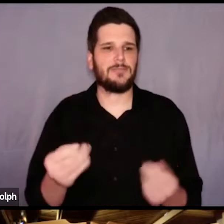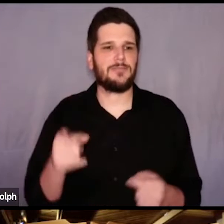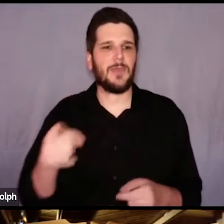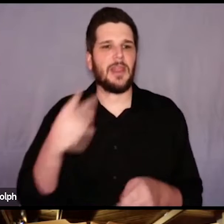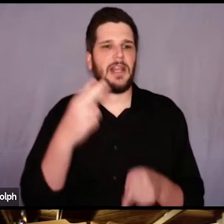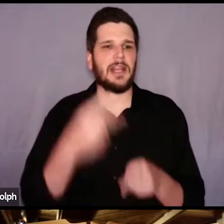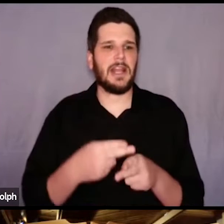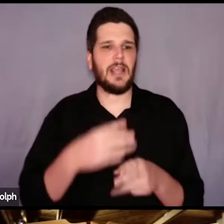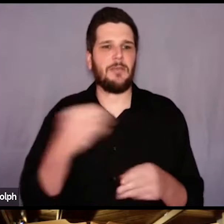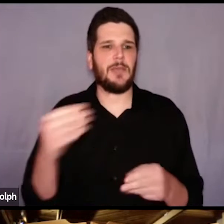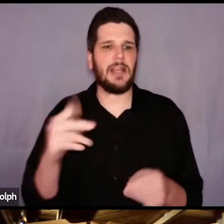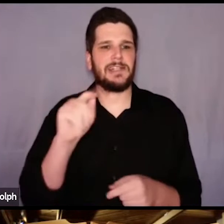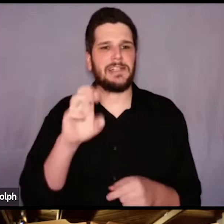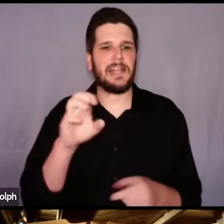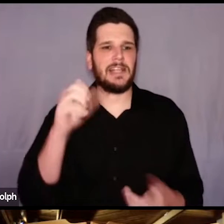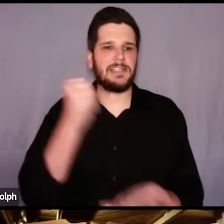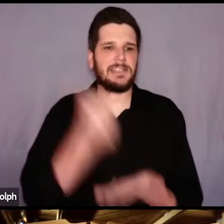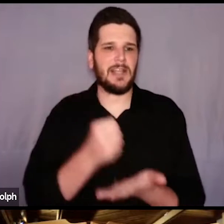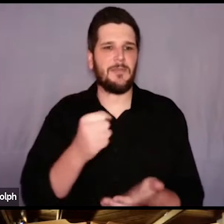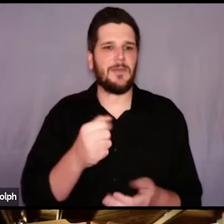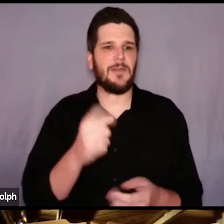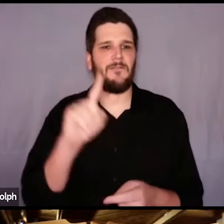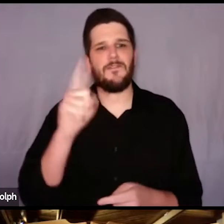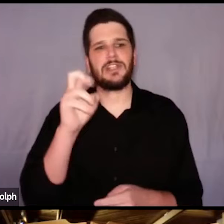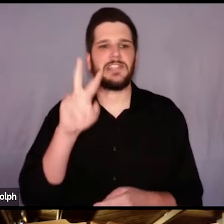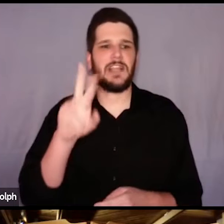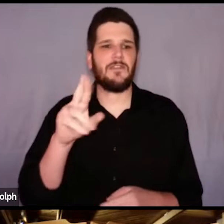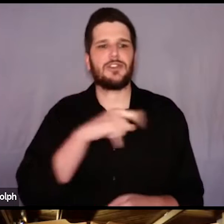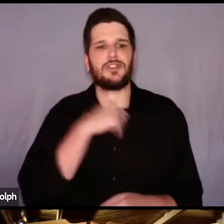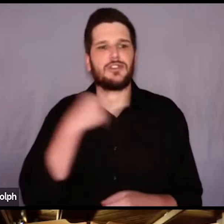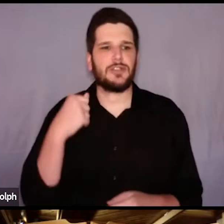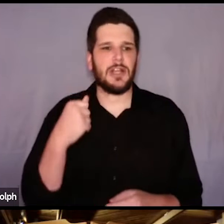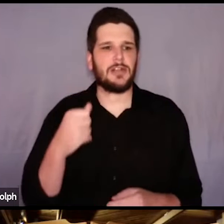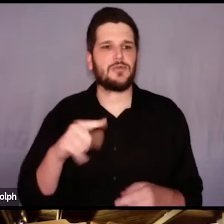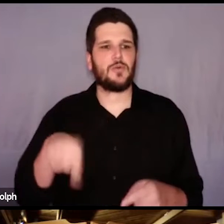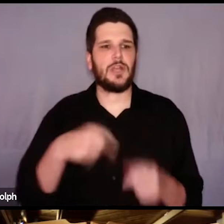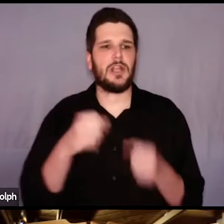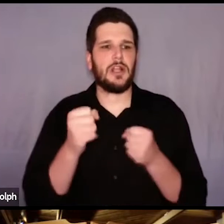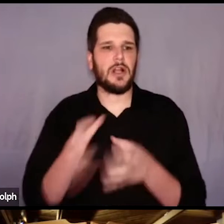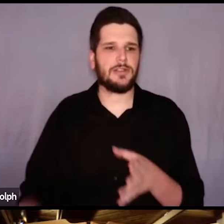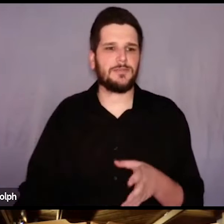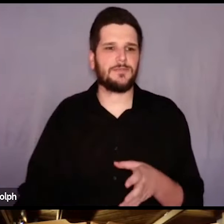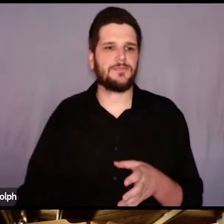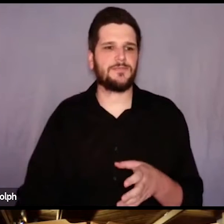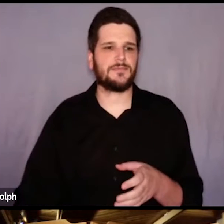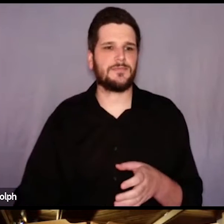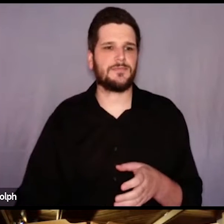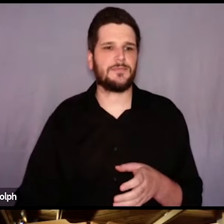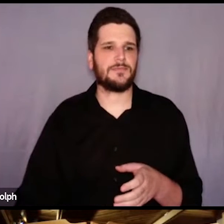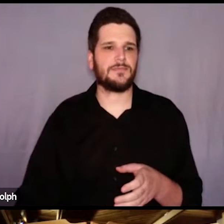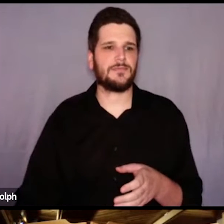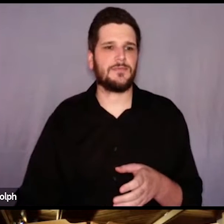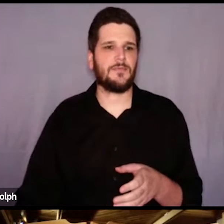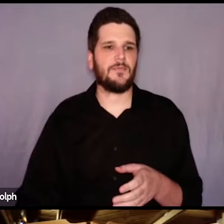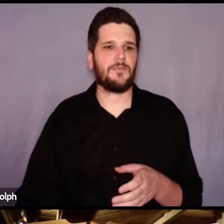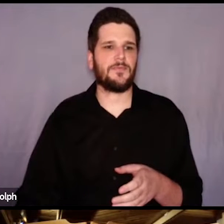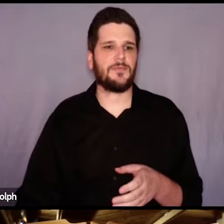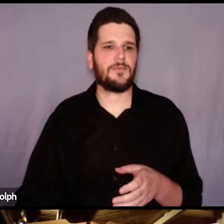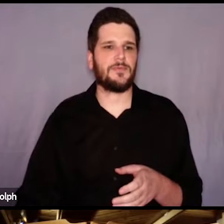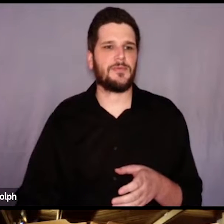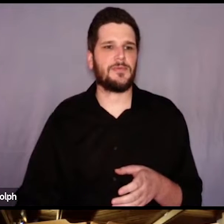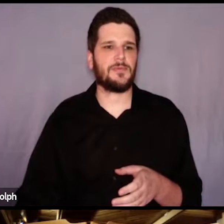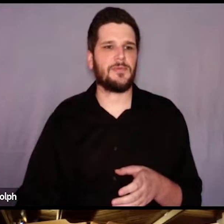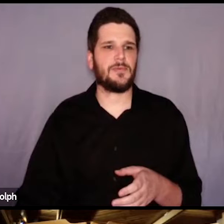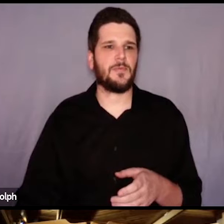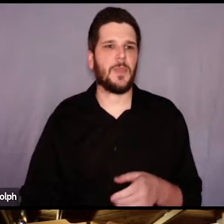die will give him peace of mind. My bucket list requires me to be alive. Not dying has never been a concern for my kind. I'm the person good Crips